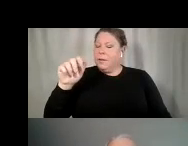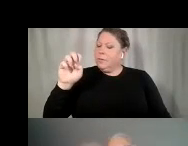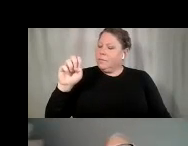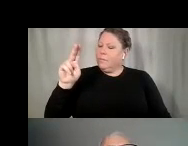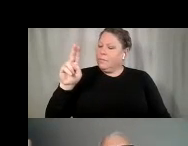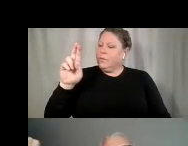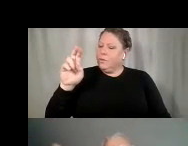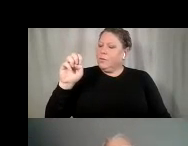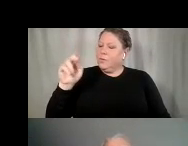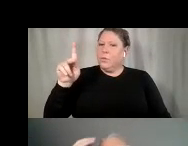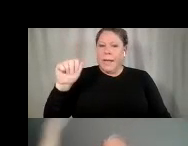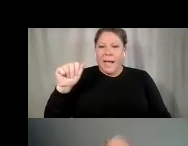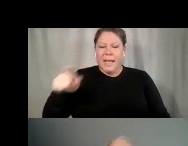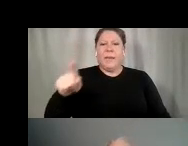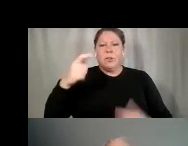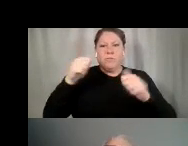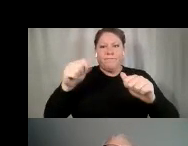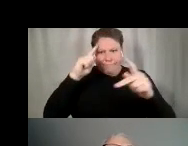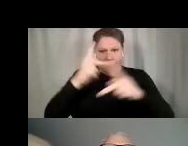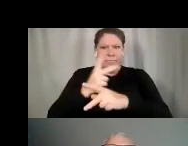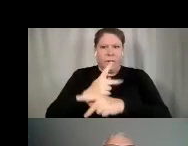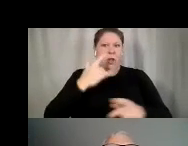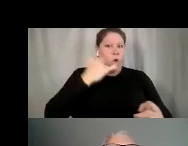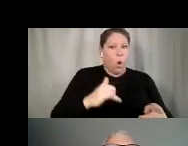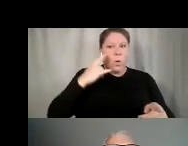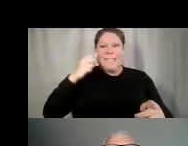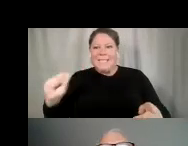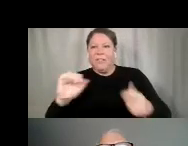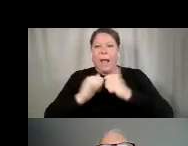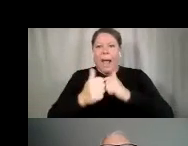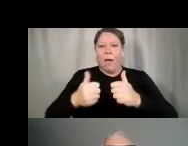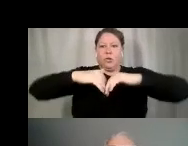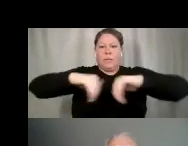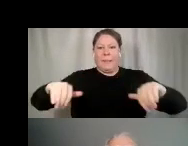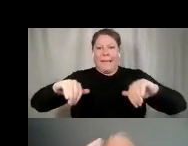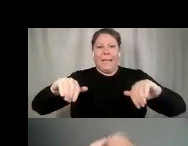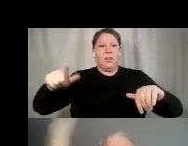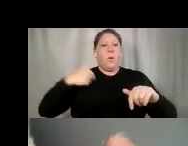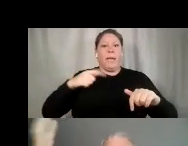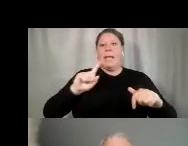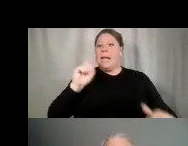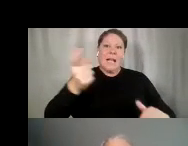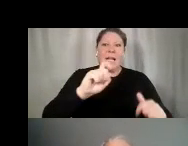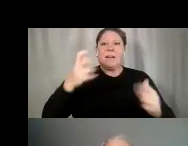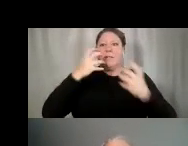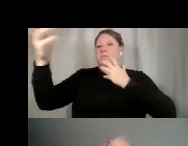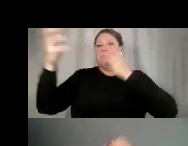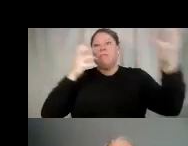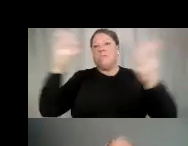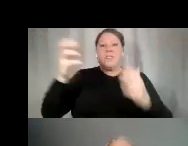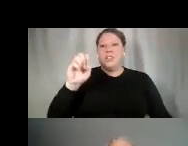bathtub and he jumps out of the bathtub and he has it and he runs through the streets naked going eureka. And we all think of that moment